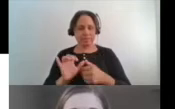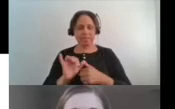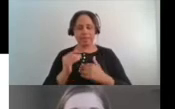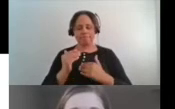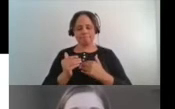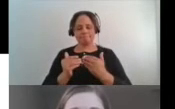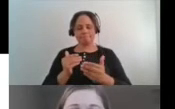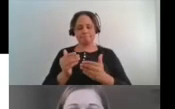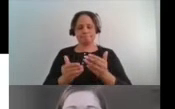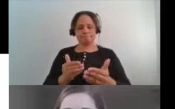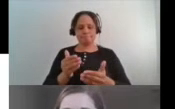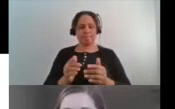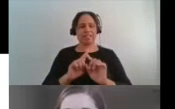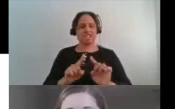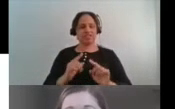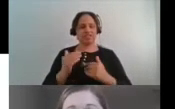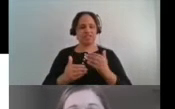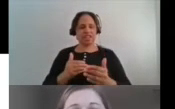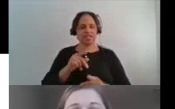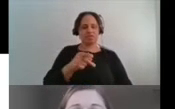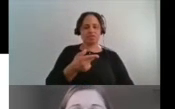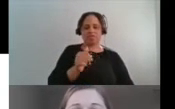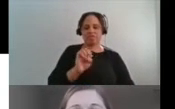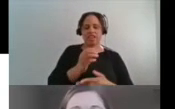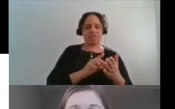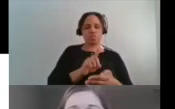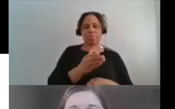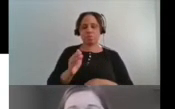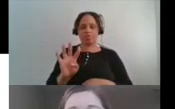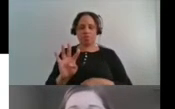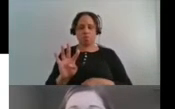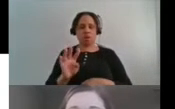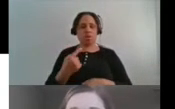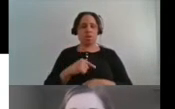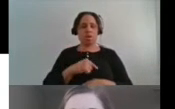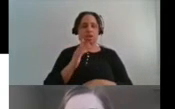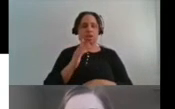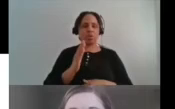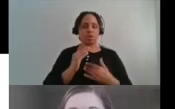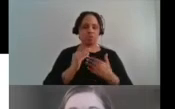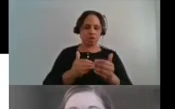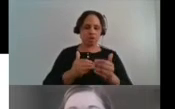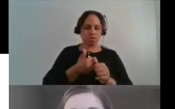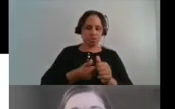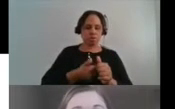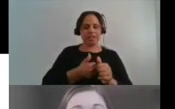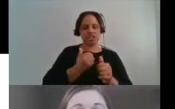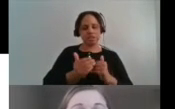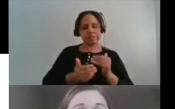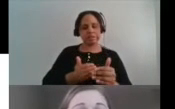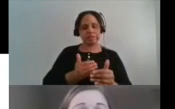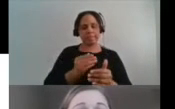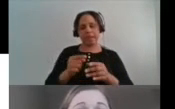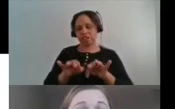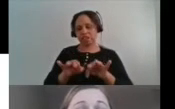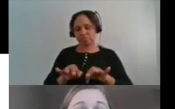how we talk about it, phase 1 through 4. And so we'll walk you through that step by step and what's expected at each part of